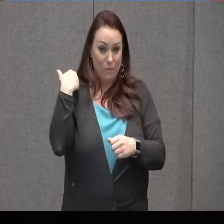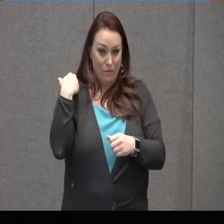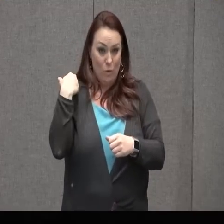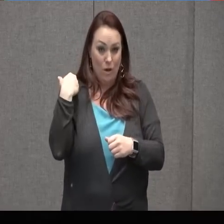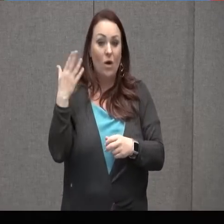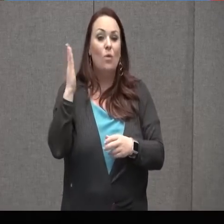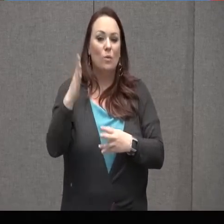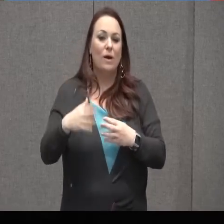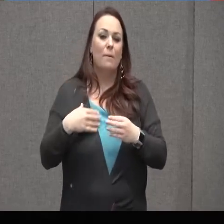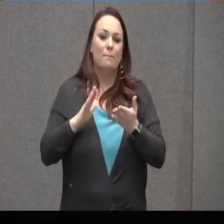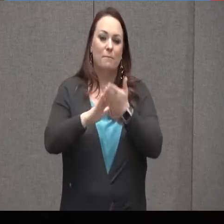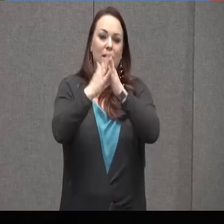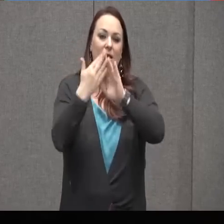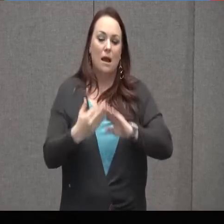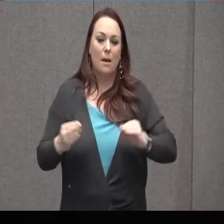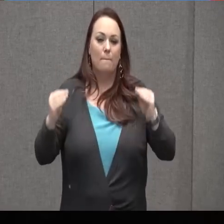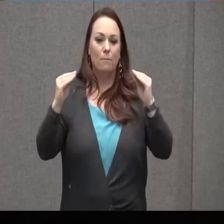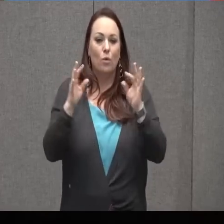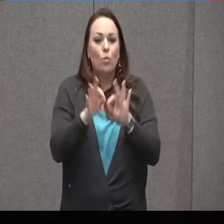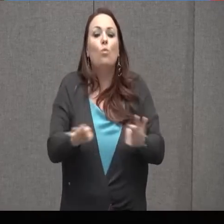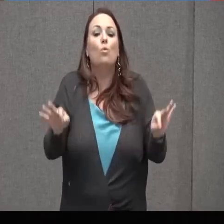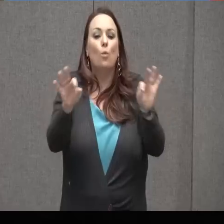in value or become